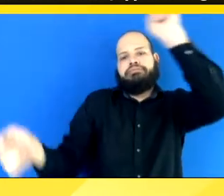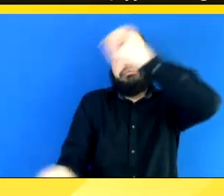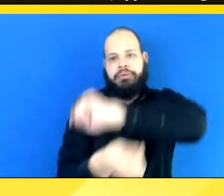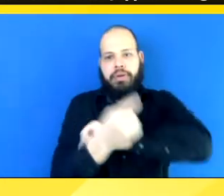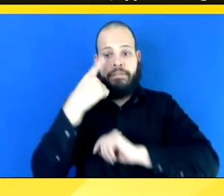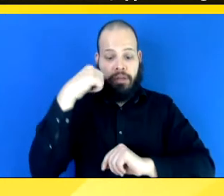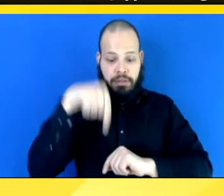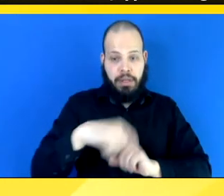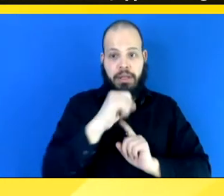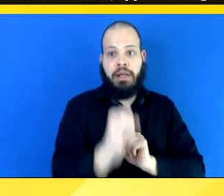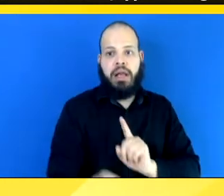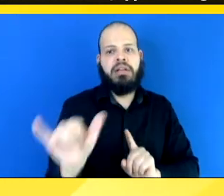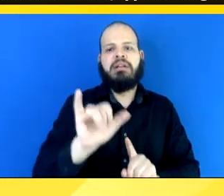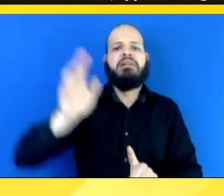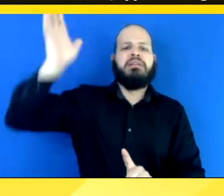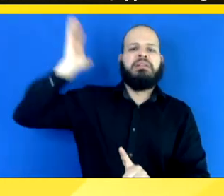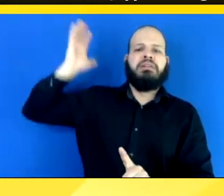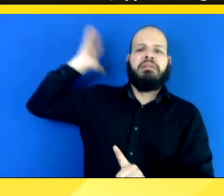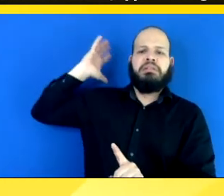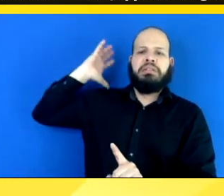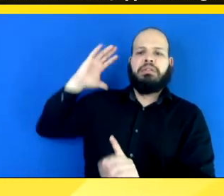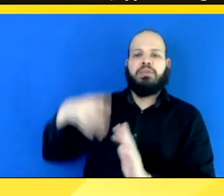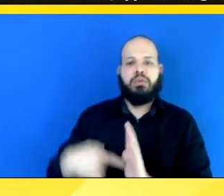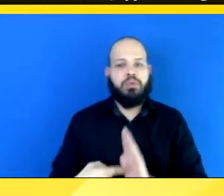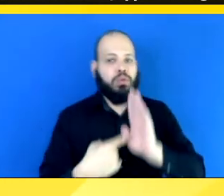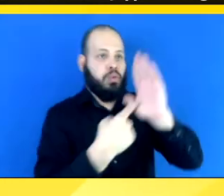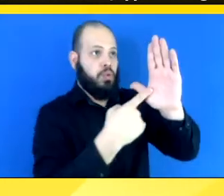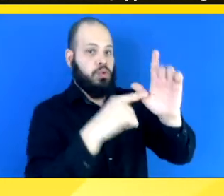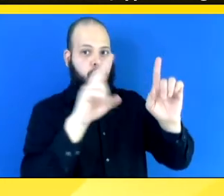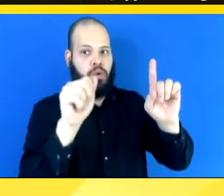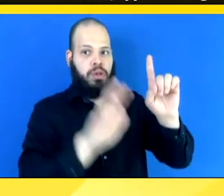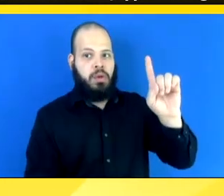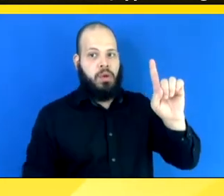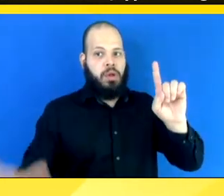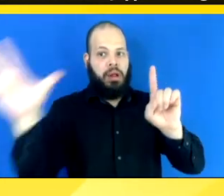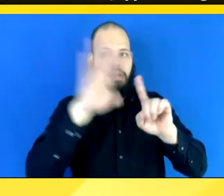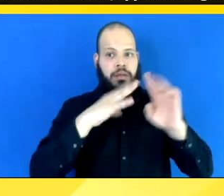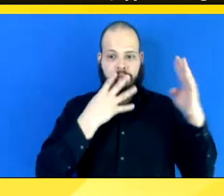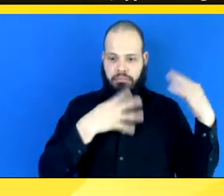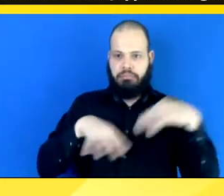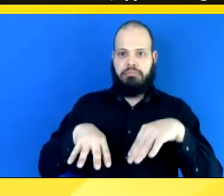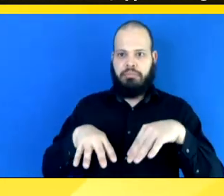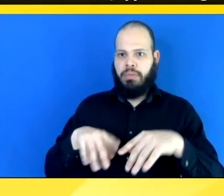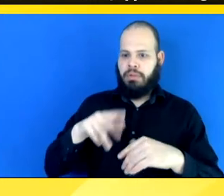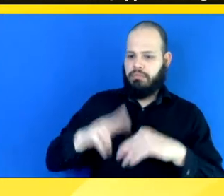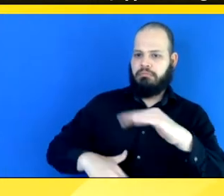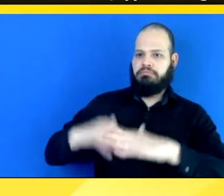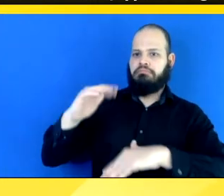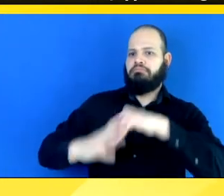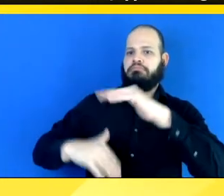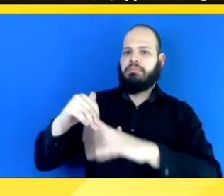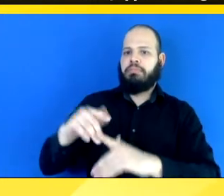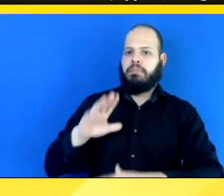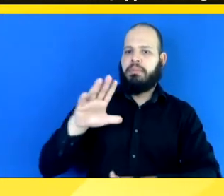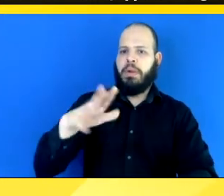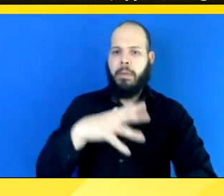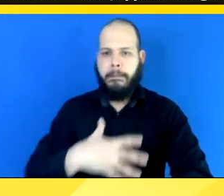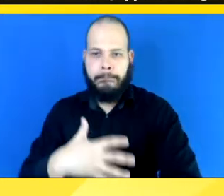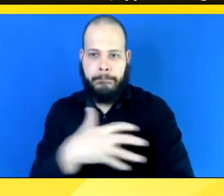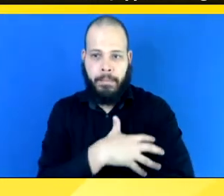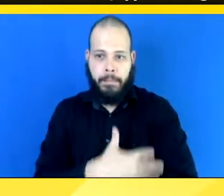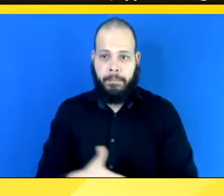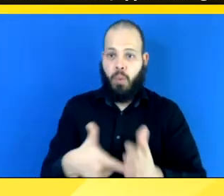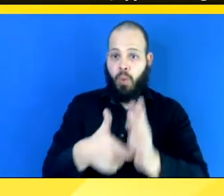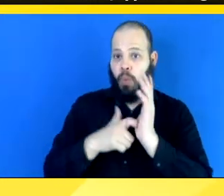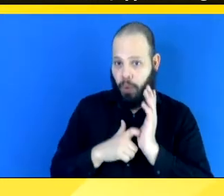showing the nation how to build the kind of power that's necessary to raise the 140 million poor and low wealth people up